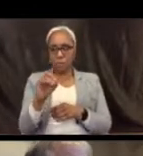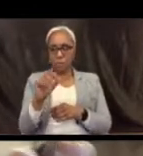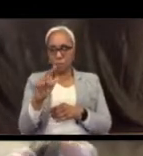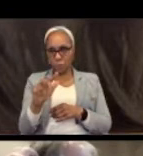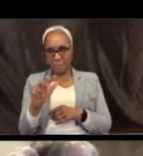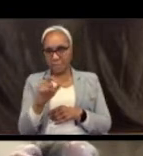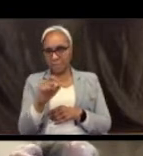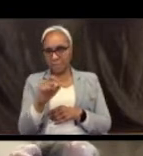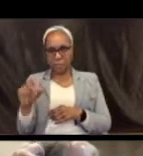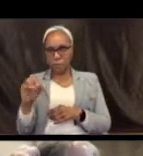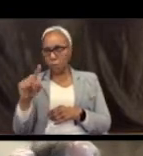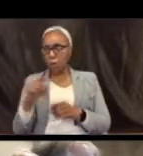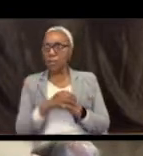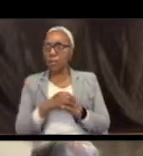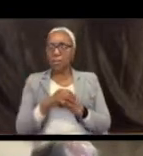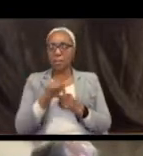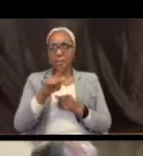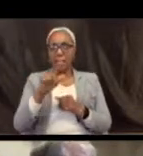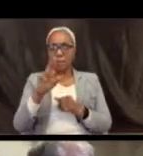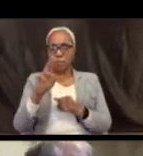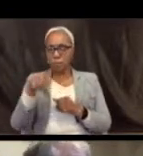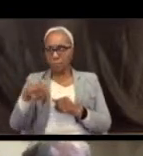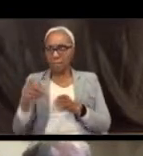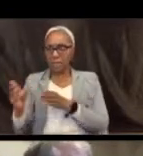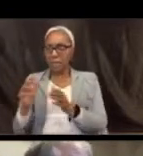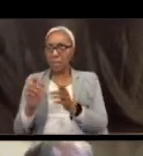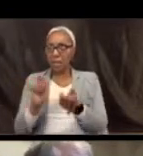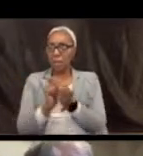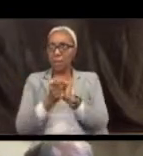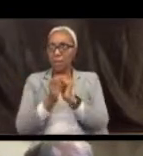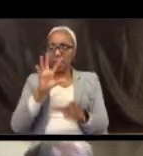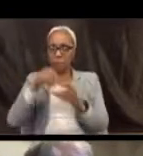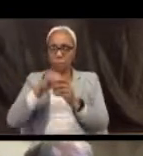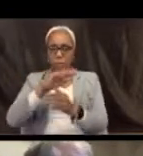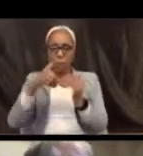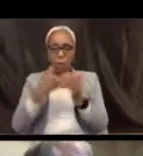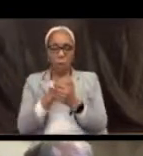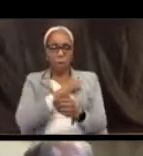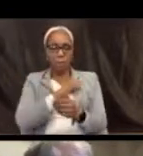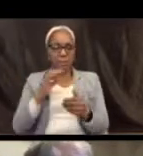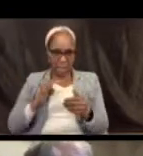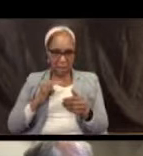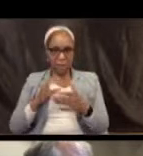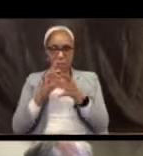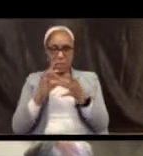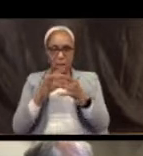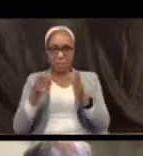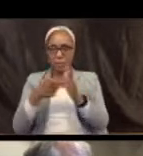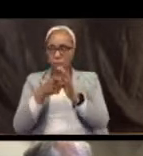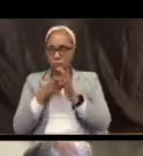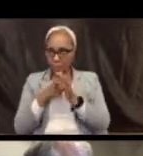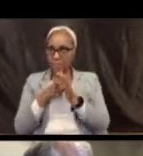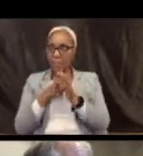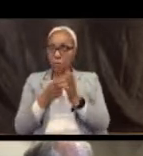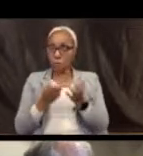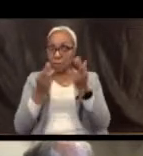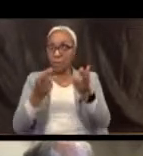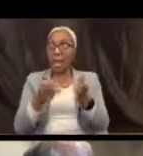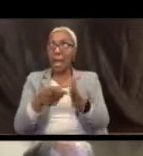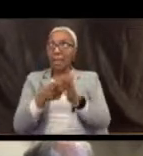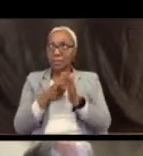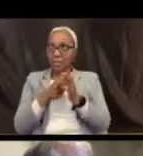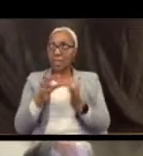2023-14-01, land use plan amendment, including all staff comments and recommendations except for